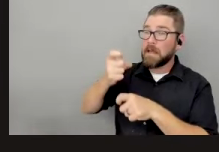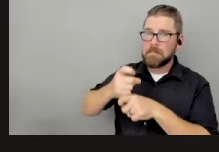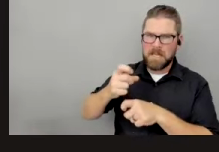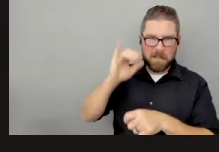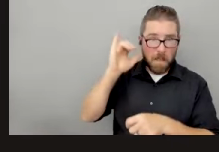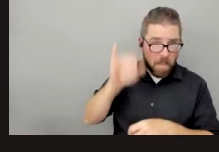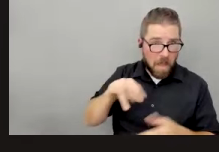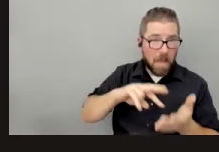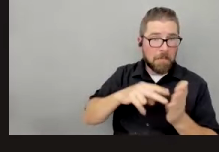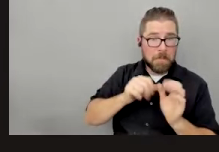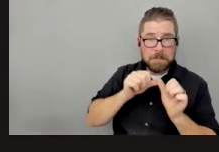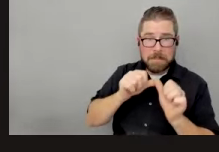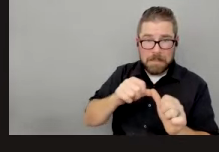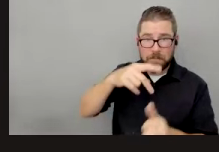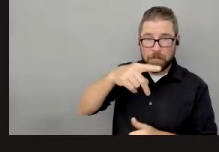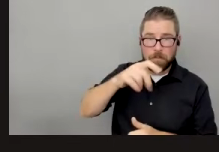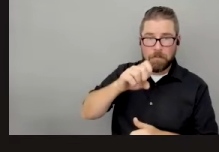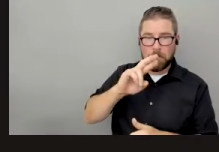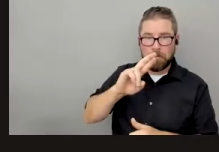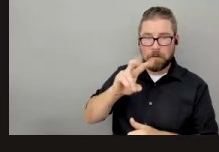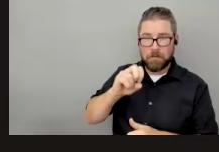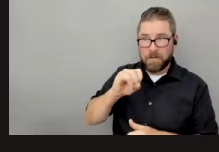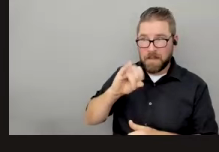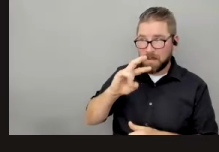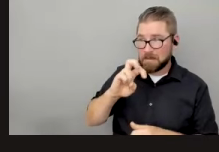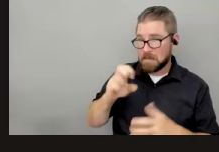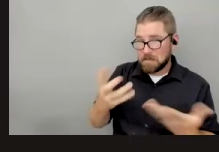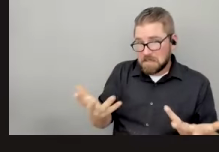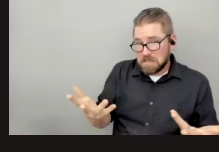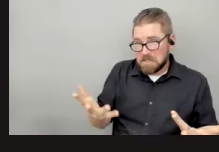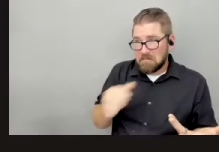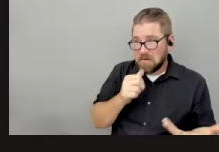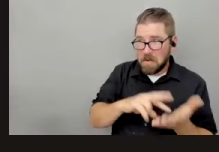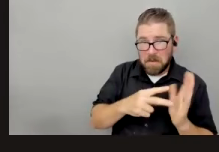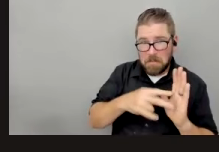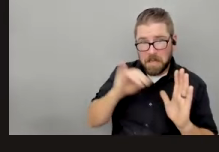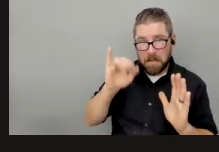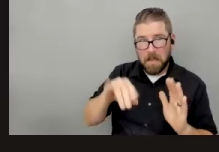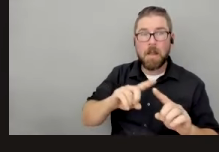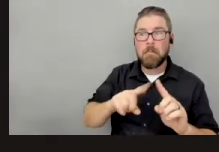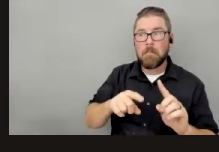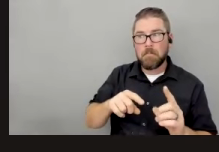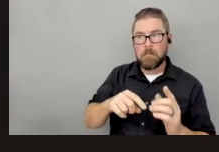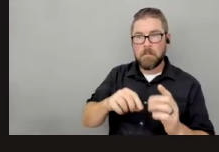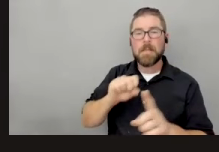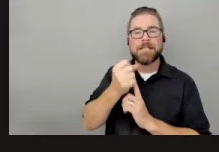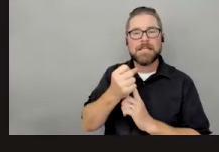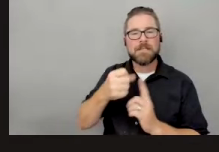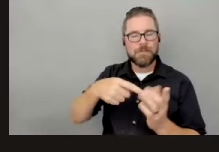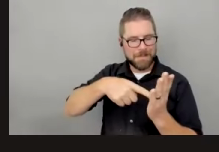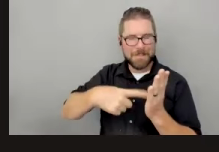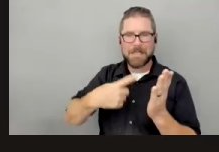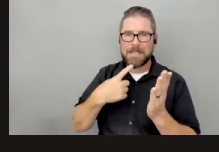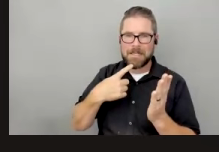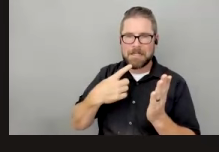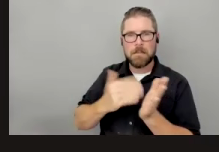it's pervasive and now we have an issue, big issue. But you're right, it should be addressed. And I remember a situation kind of like it